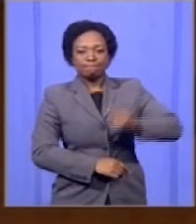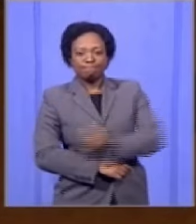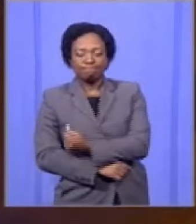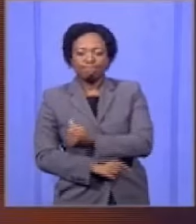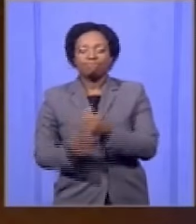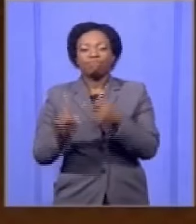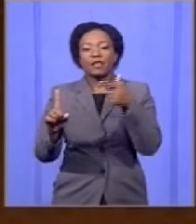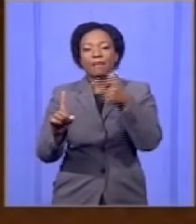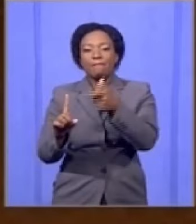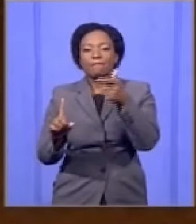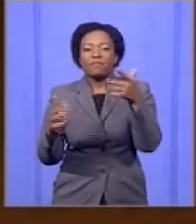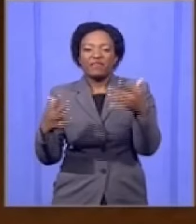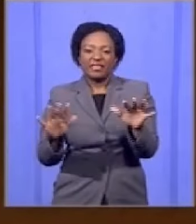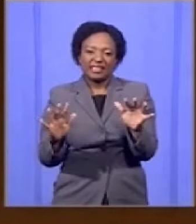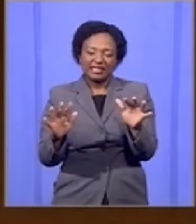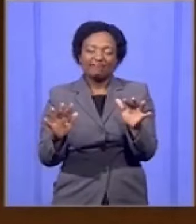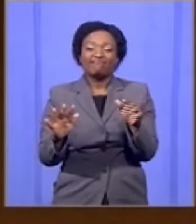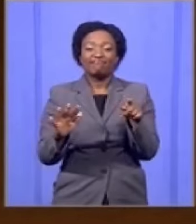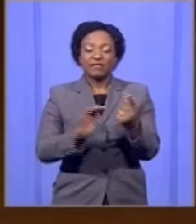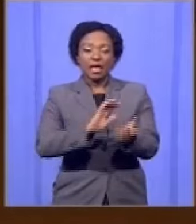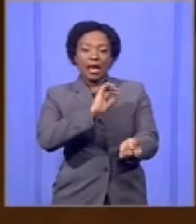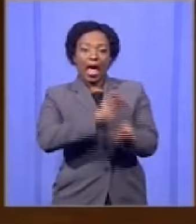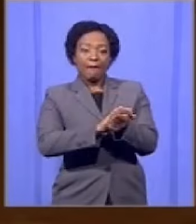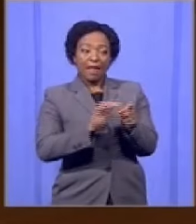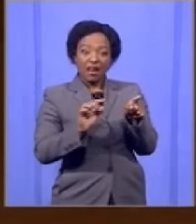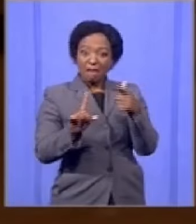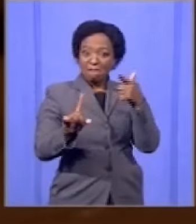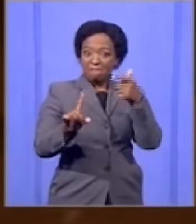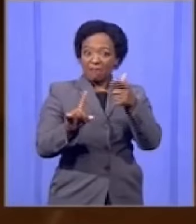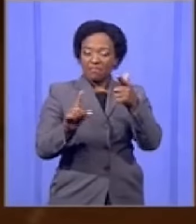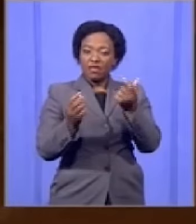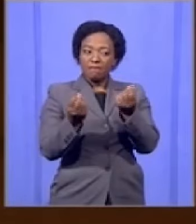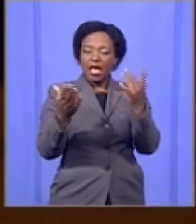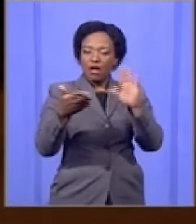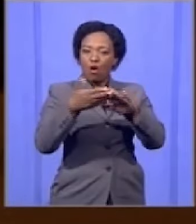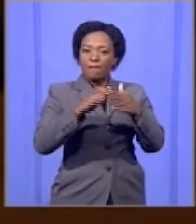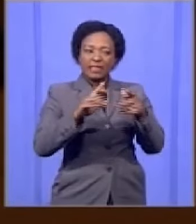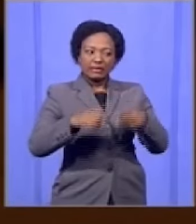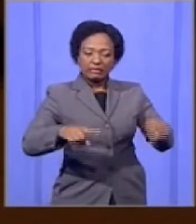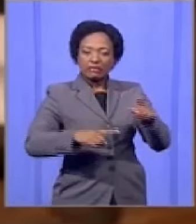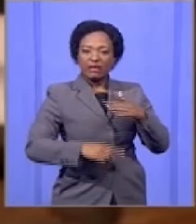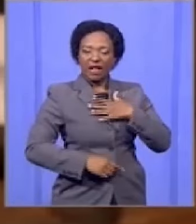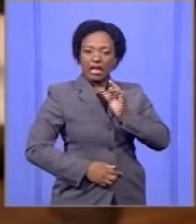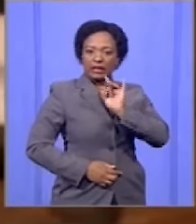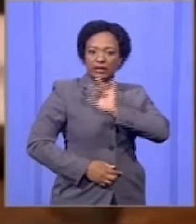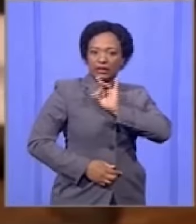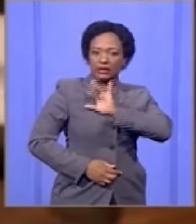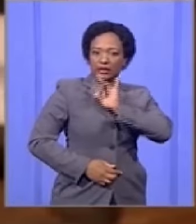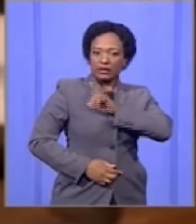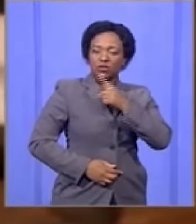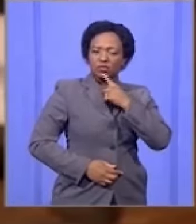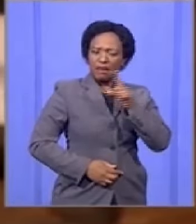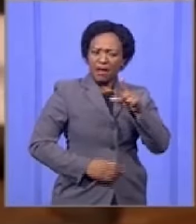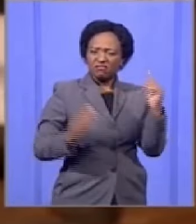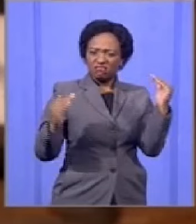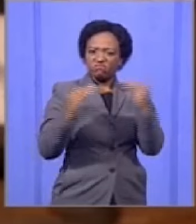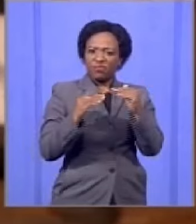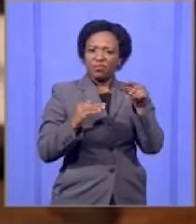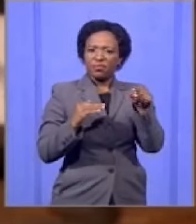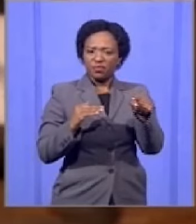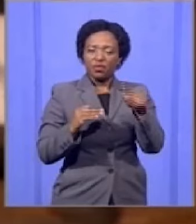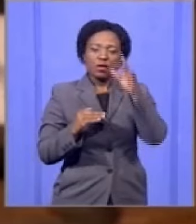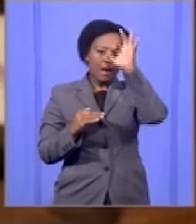bolawa. Tiragalo eno e bakile poifo mo baaging, mme bontsi jwa bone bo ikuela gore bosiamisi bo diragadiwe. Mapodisi a